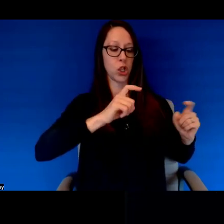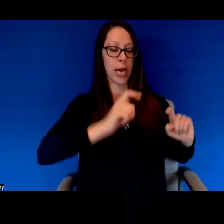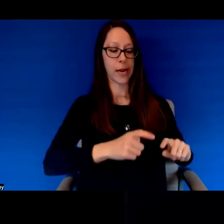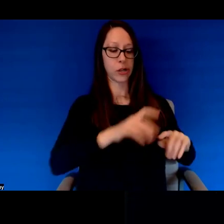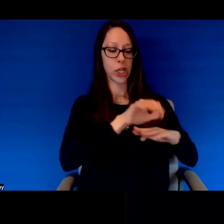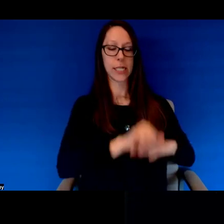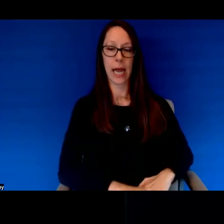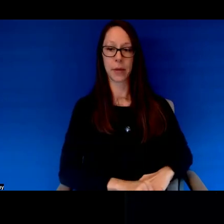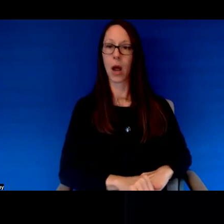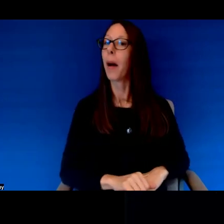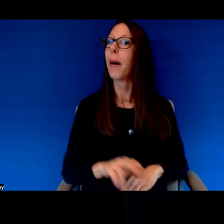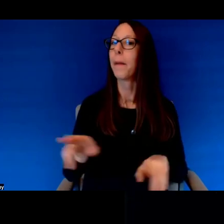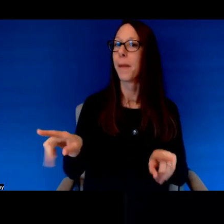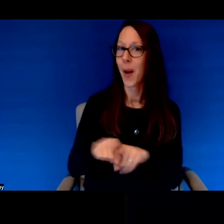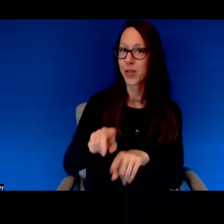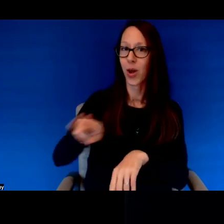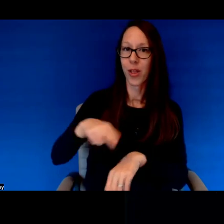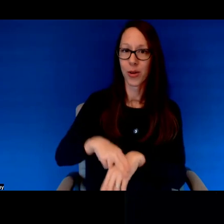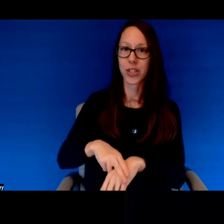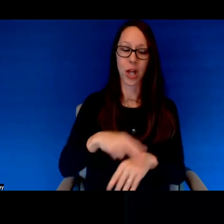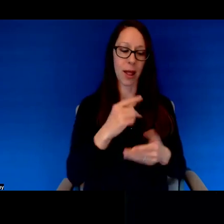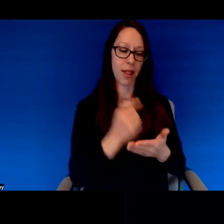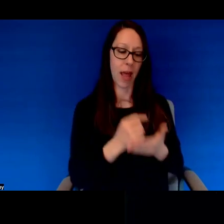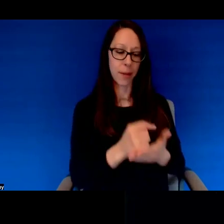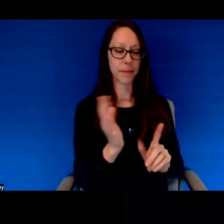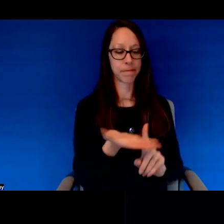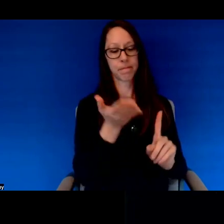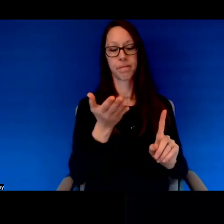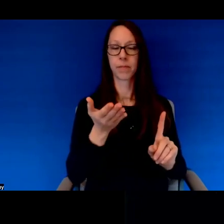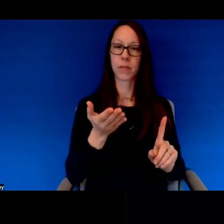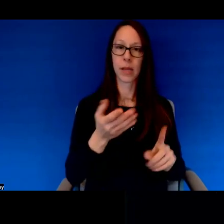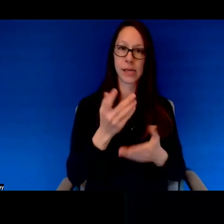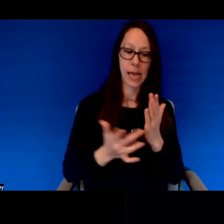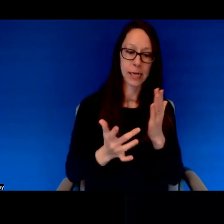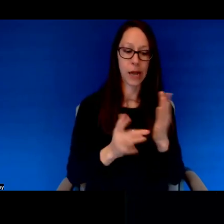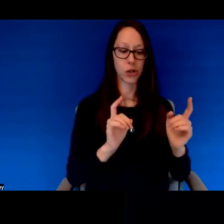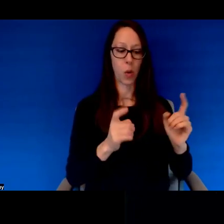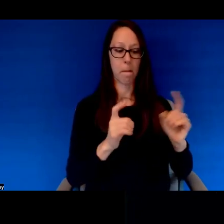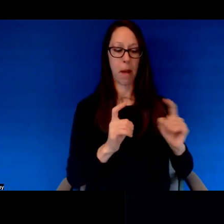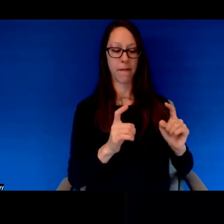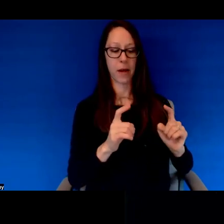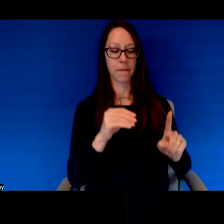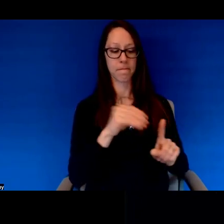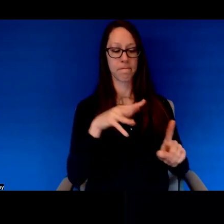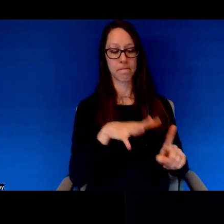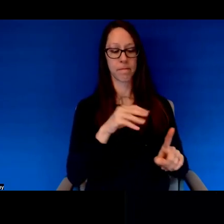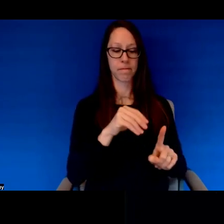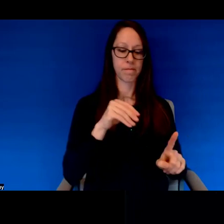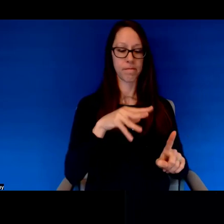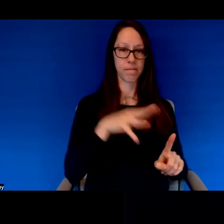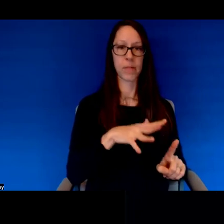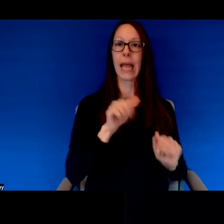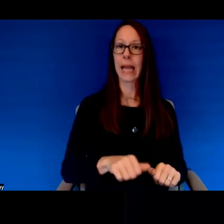of course, we can use therapies and technology we have to modify these plants to withstand more stressors. These are huge